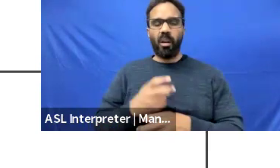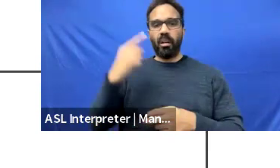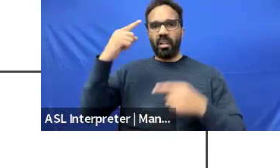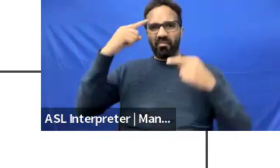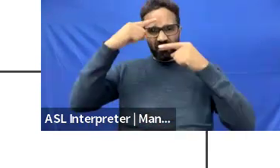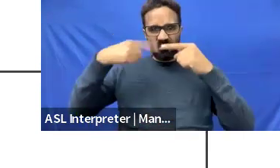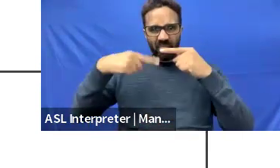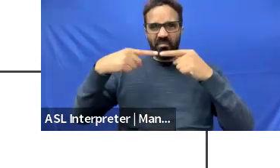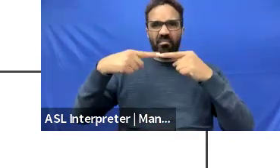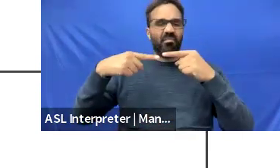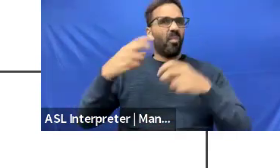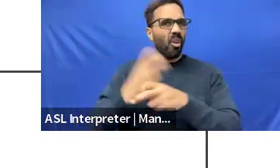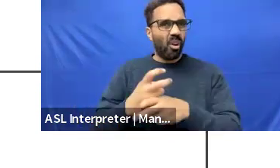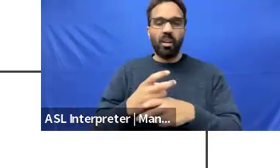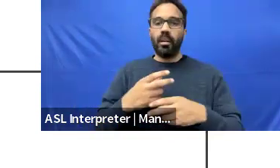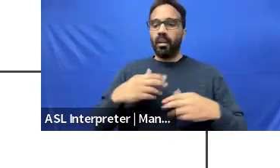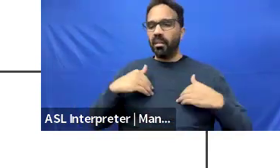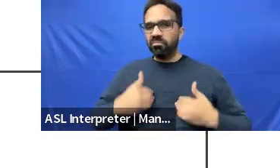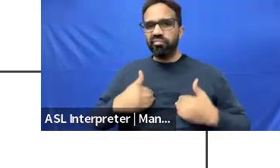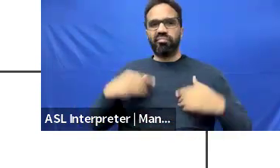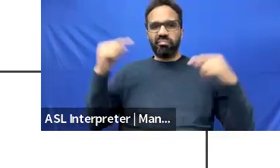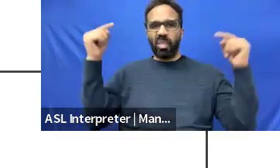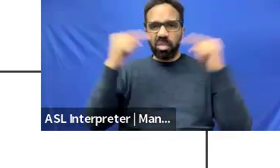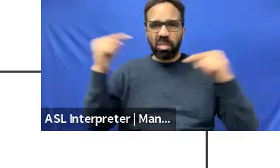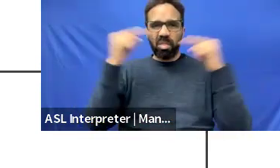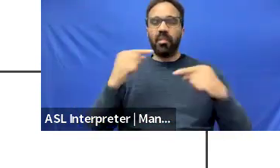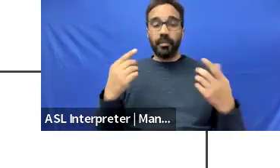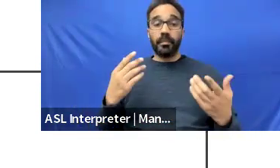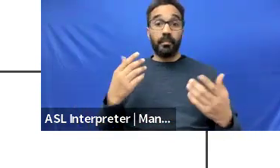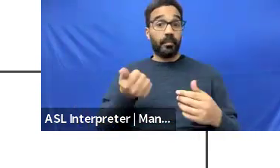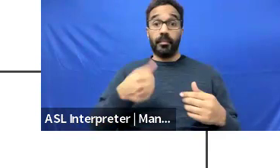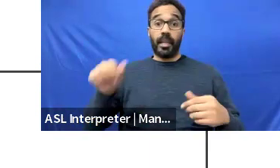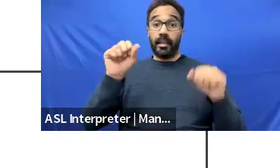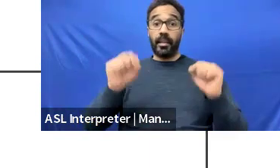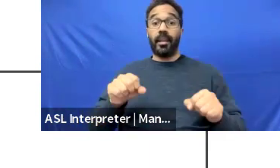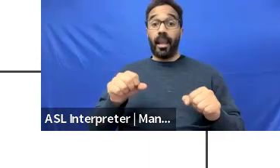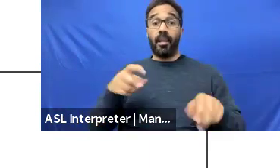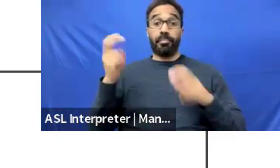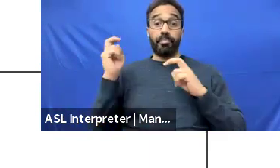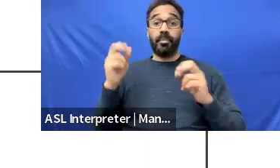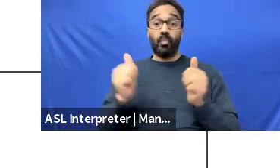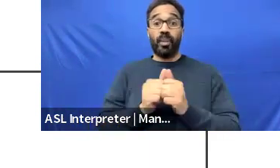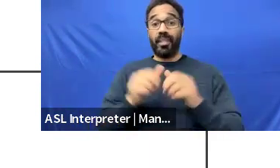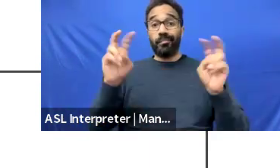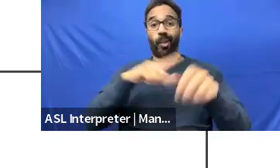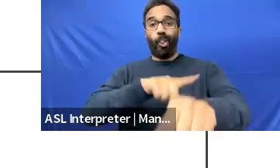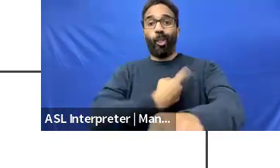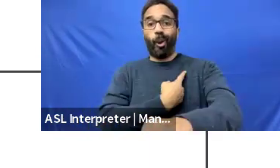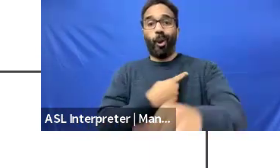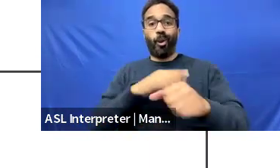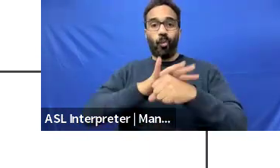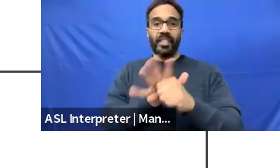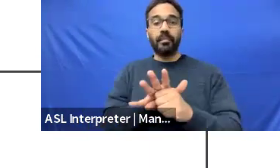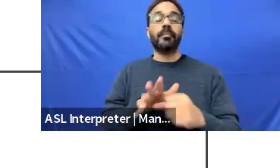extreme tiredness. Anyone can get long COVID, even if you're not in the high risk group. So the